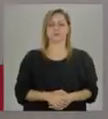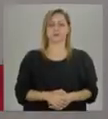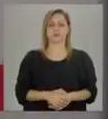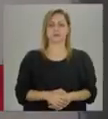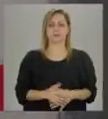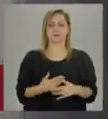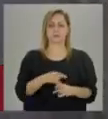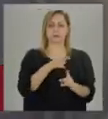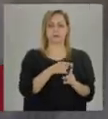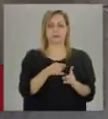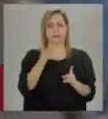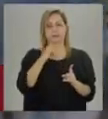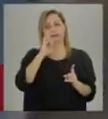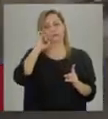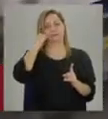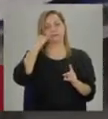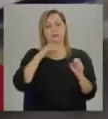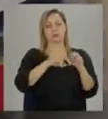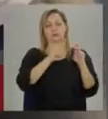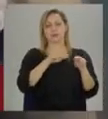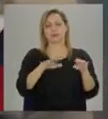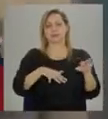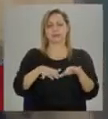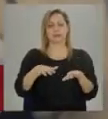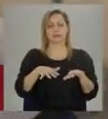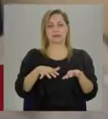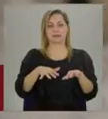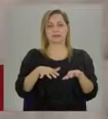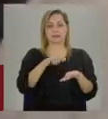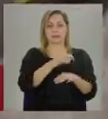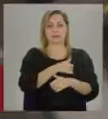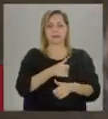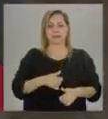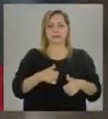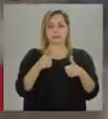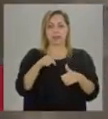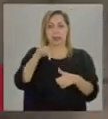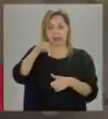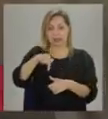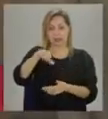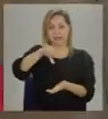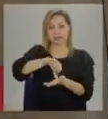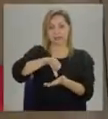But it's the most hard hit of all the hospitals in Italy. The town is the center of the epidemic here.